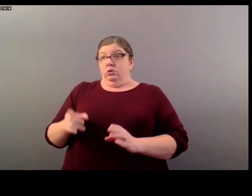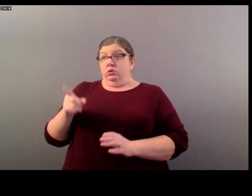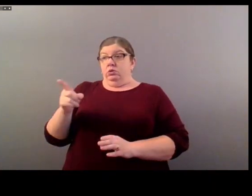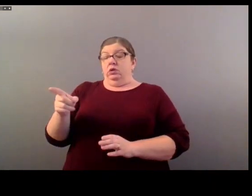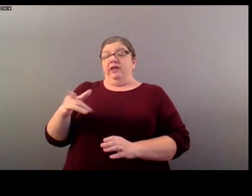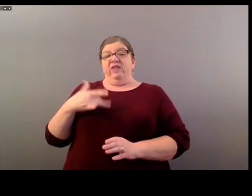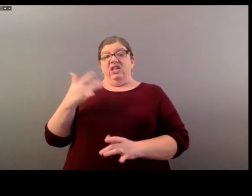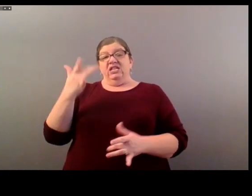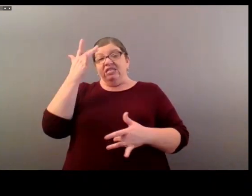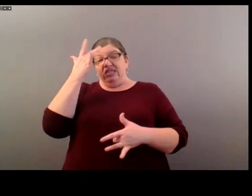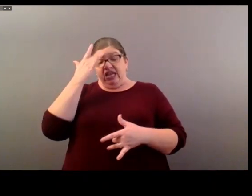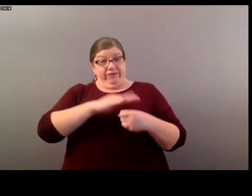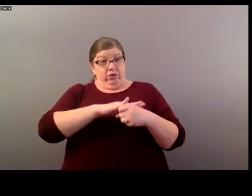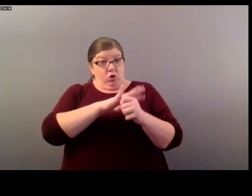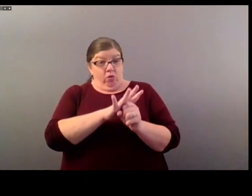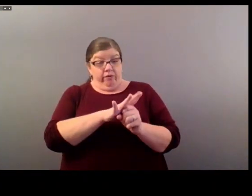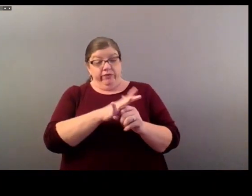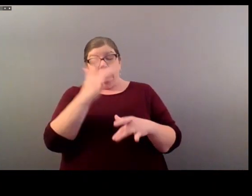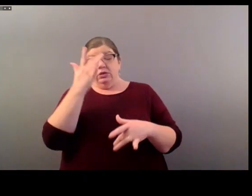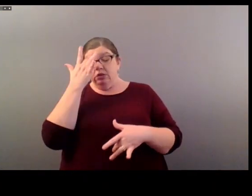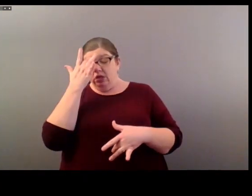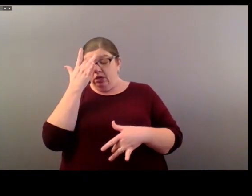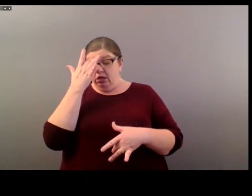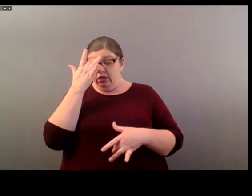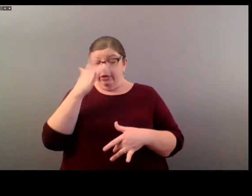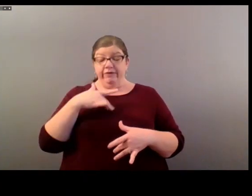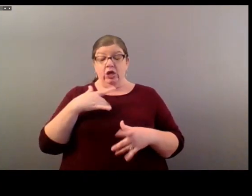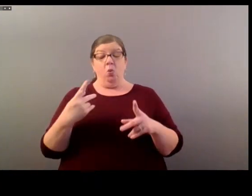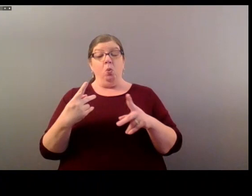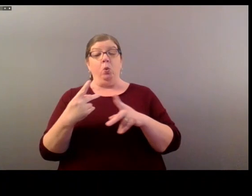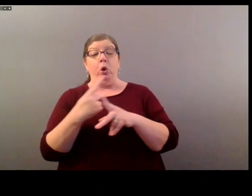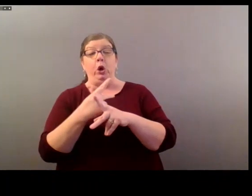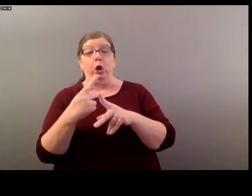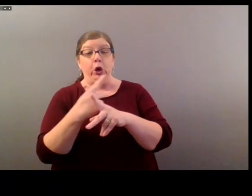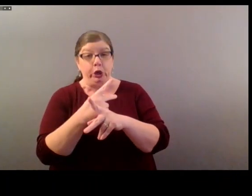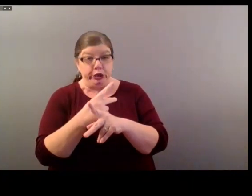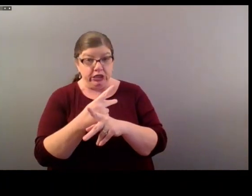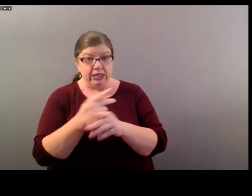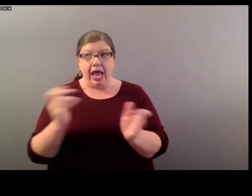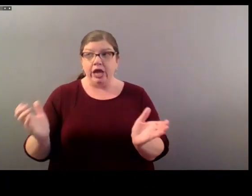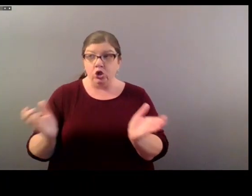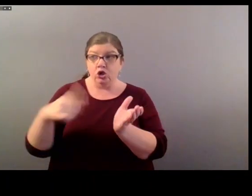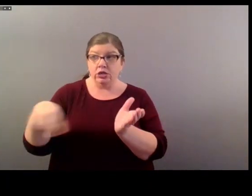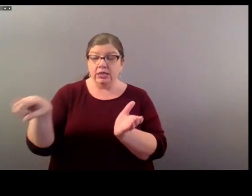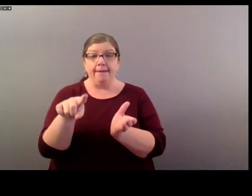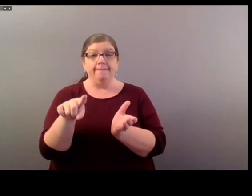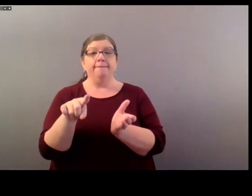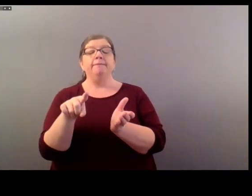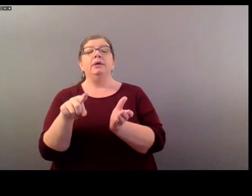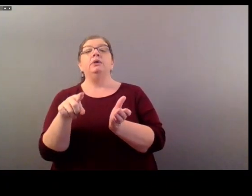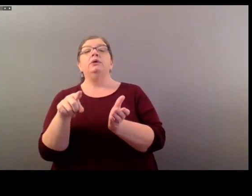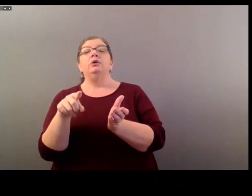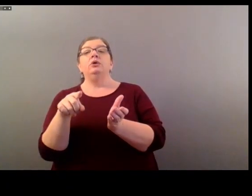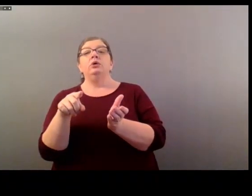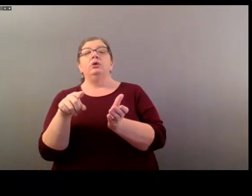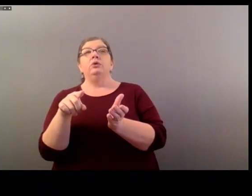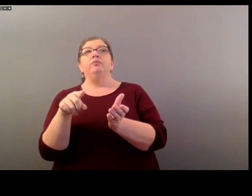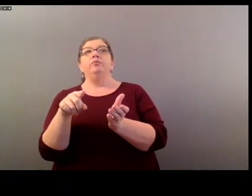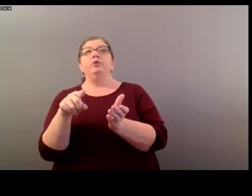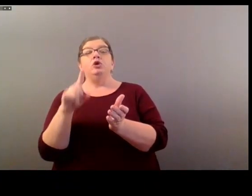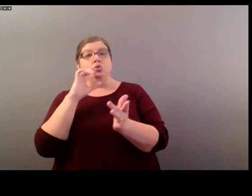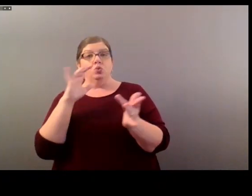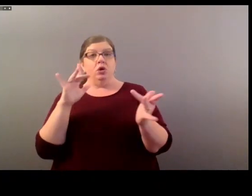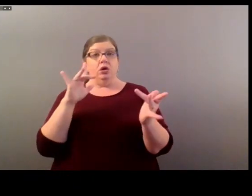sick from COVID and they start to feel a little worse, I encourage them to